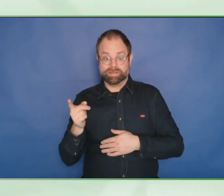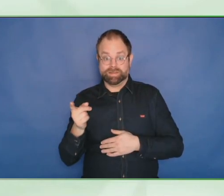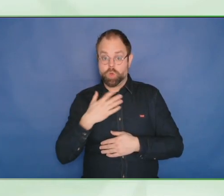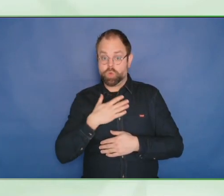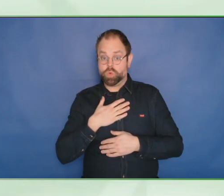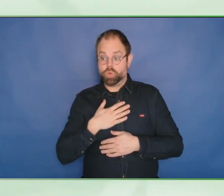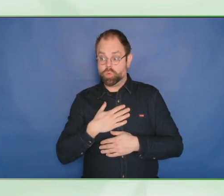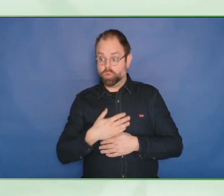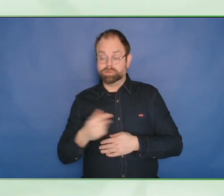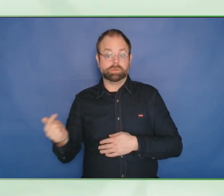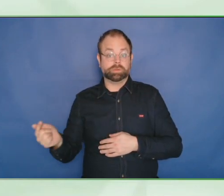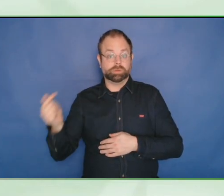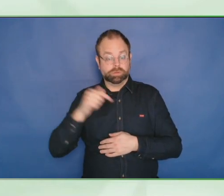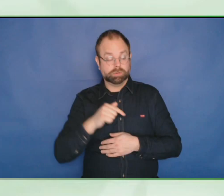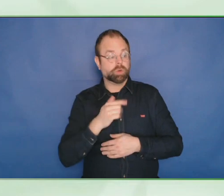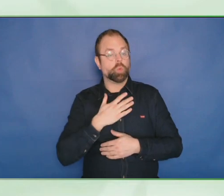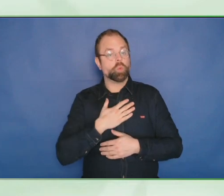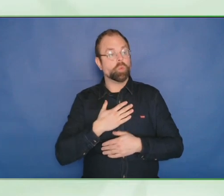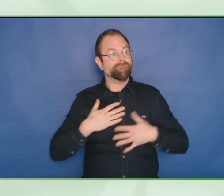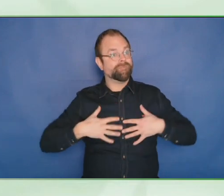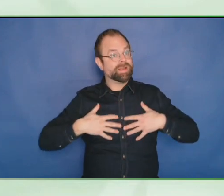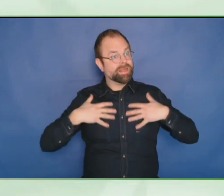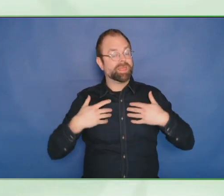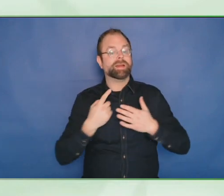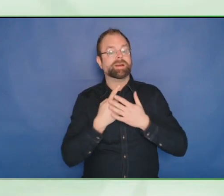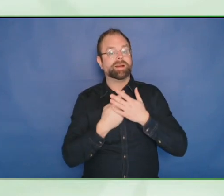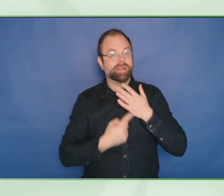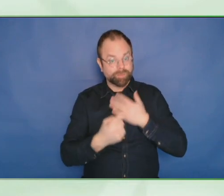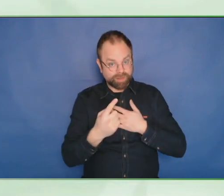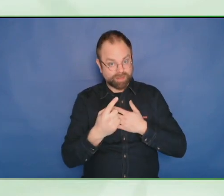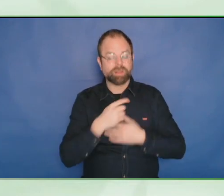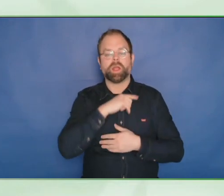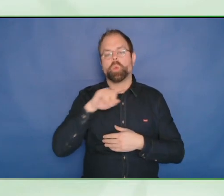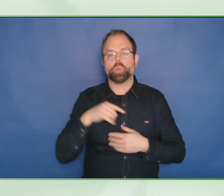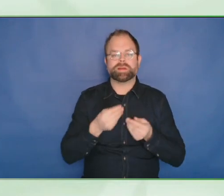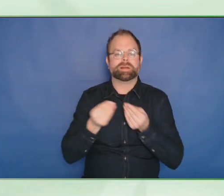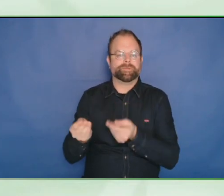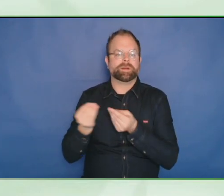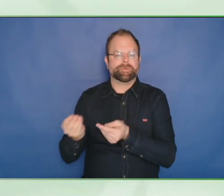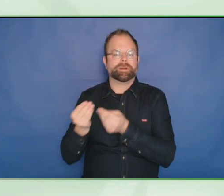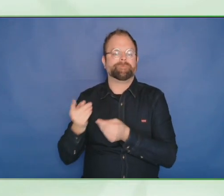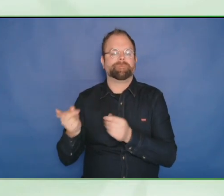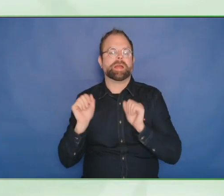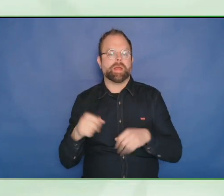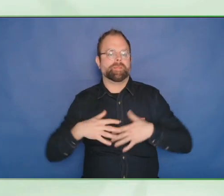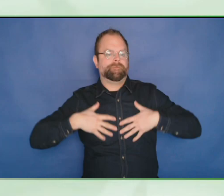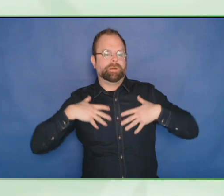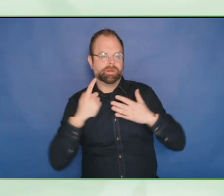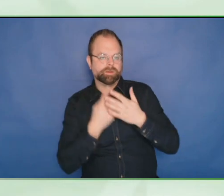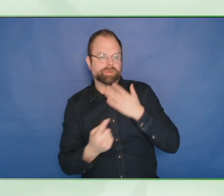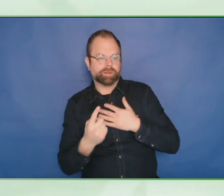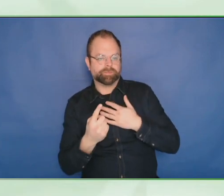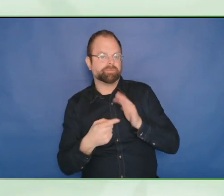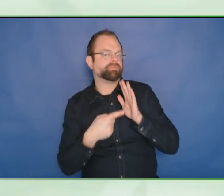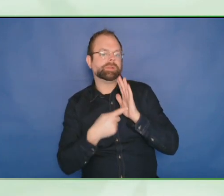fund our mission. On her way to the office, she doesn't have transportation,